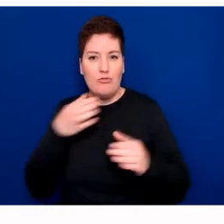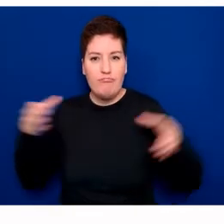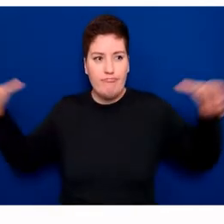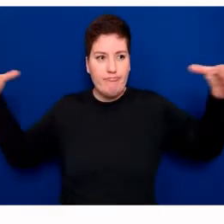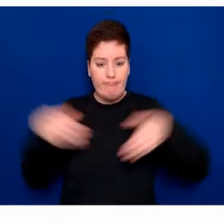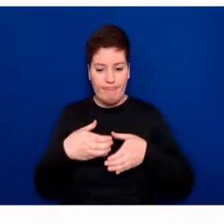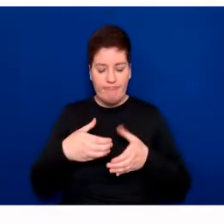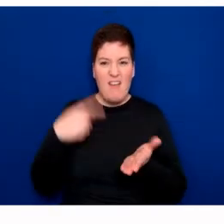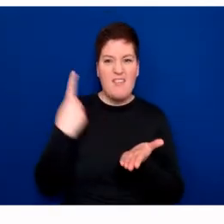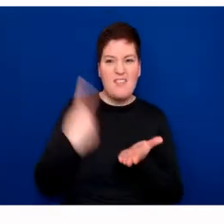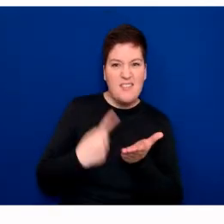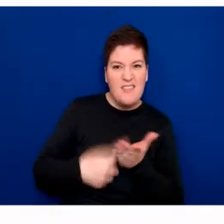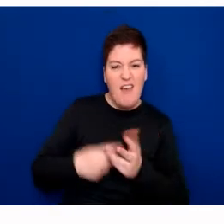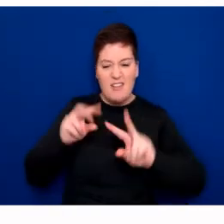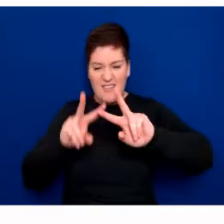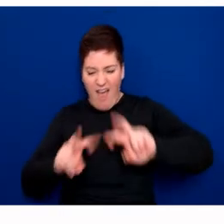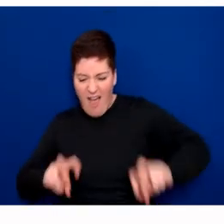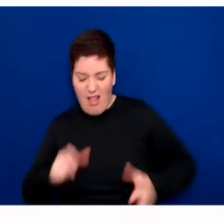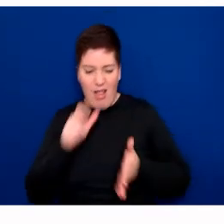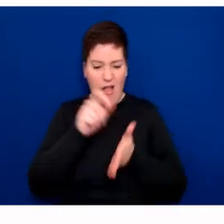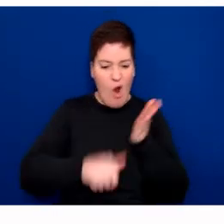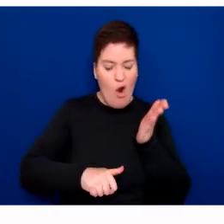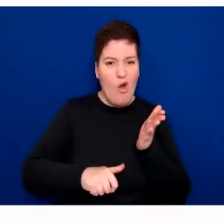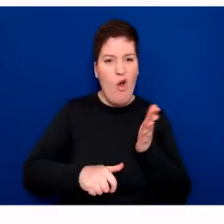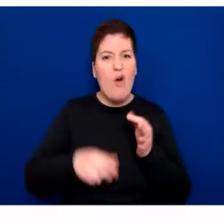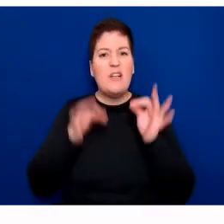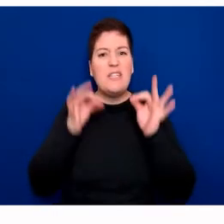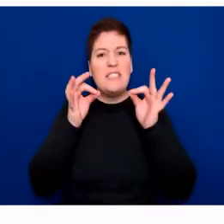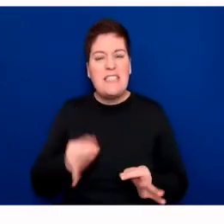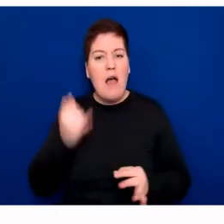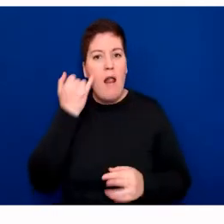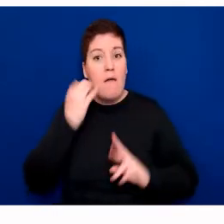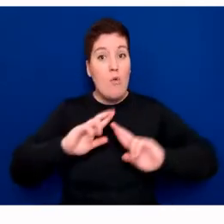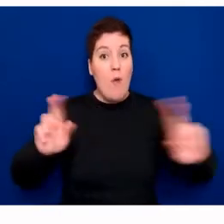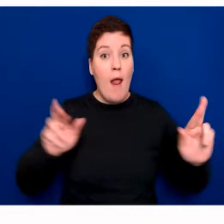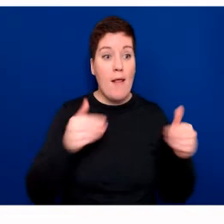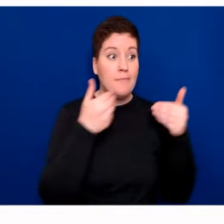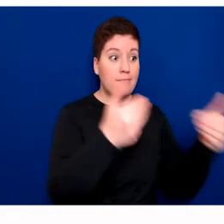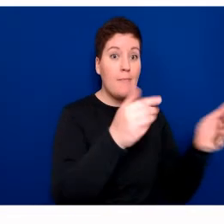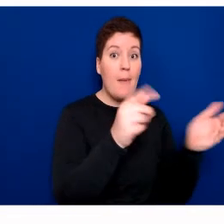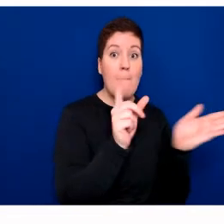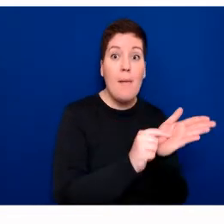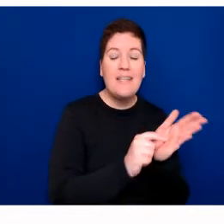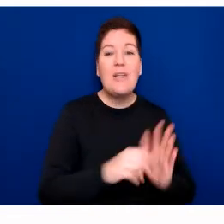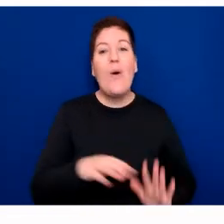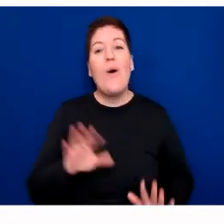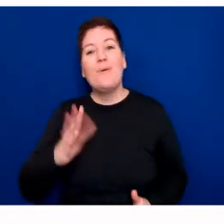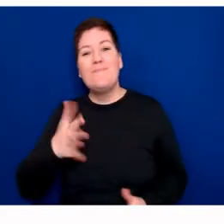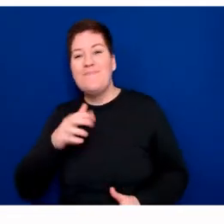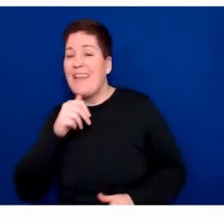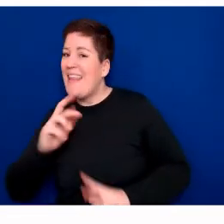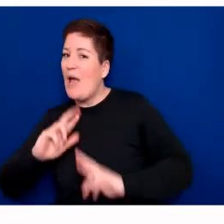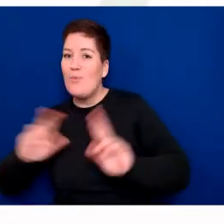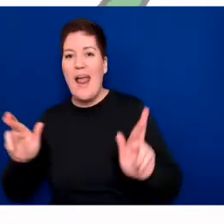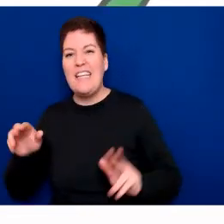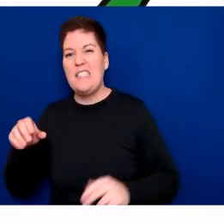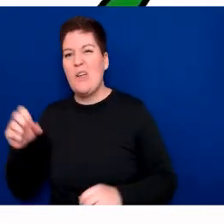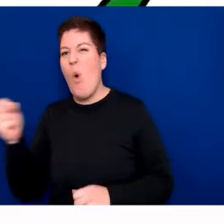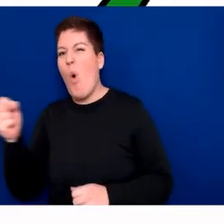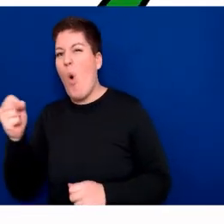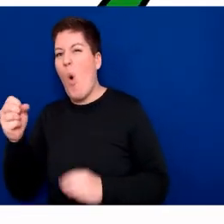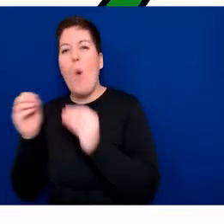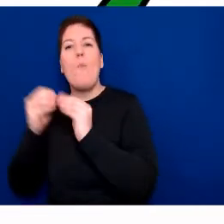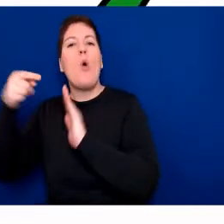is reviewed by other experts in the field which it is written, and they determine whether it is worthy